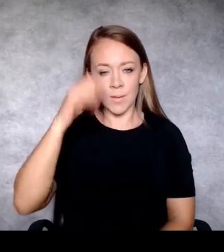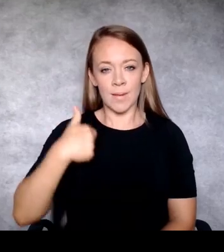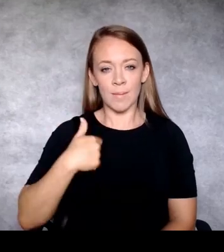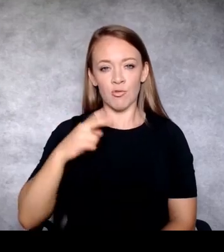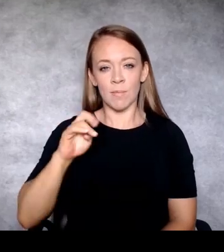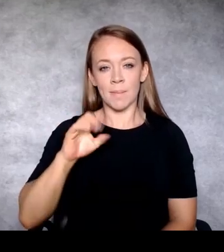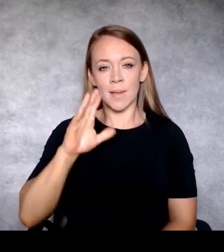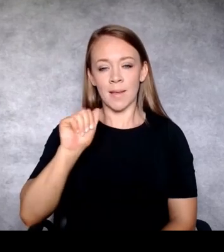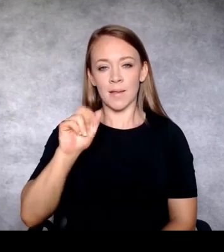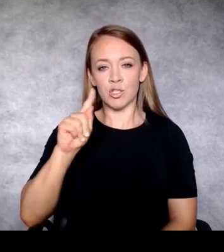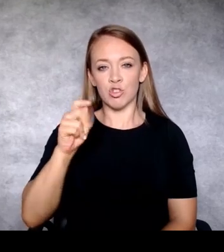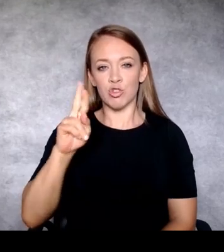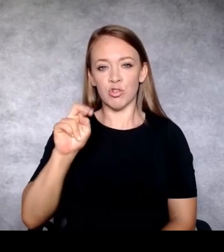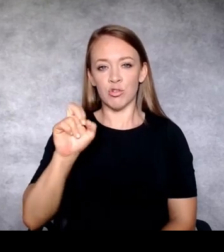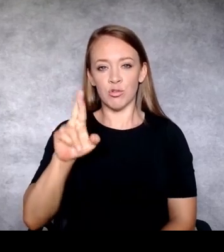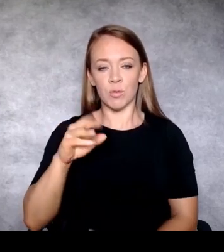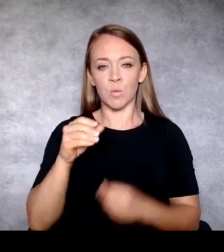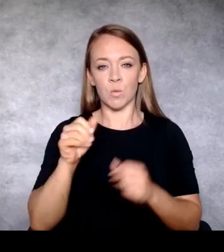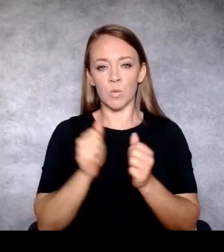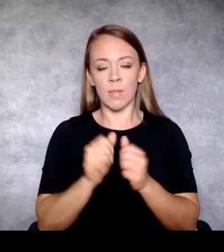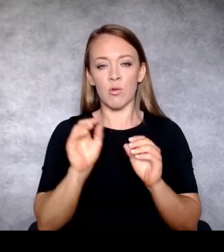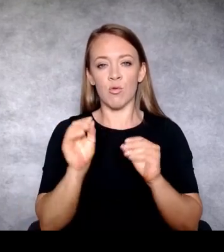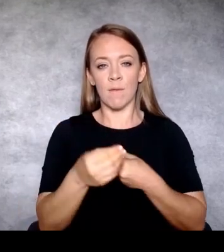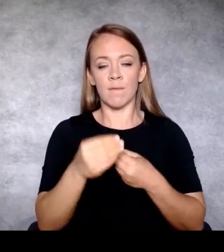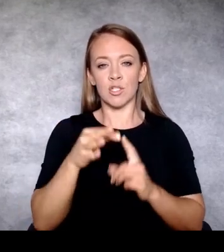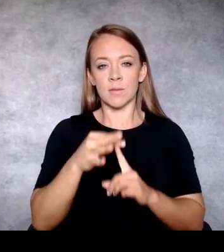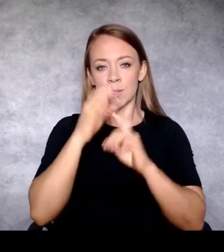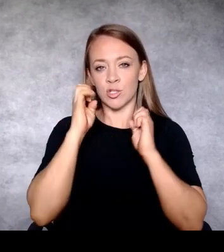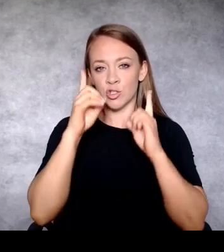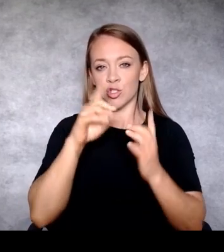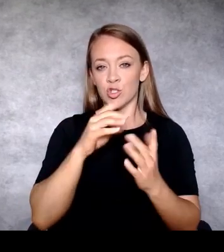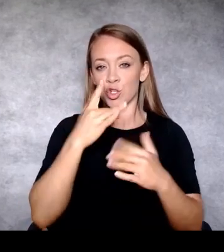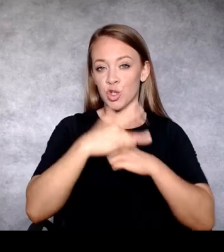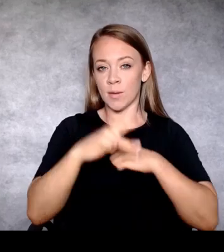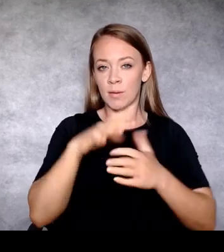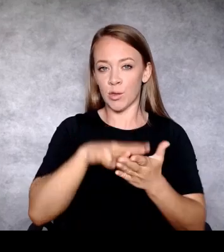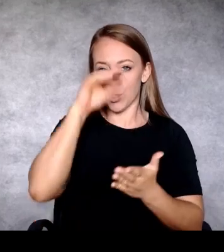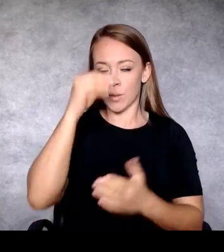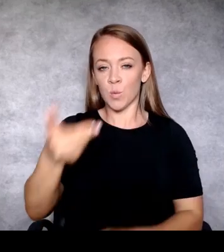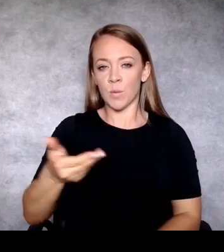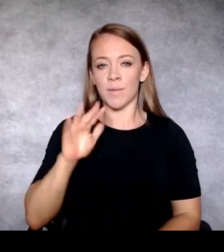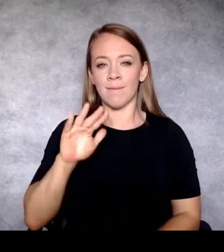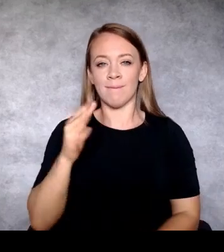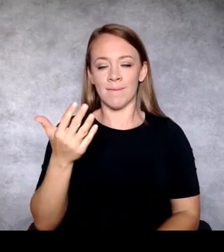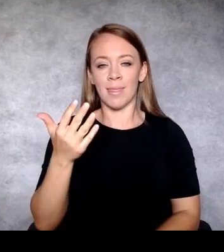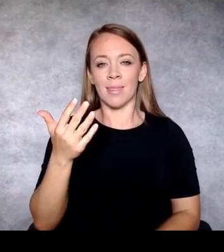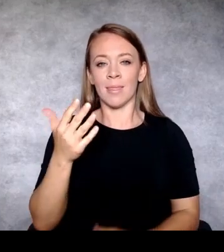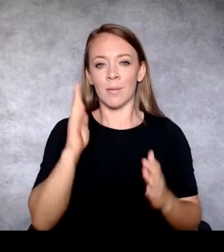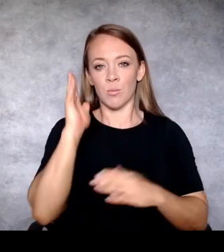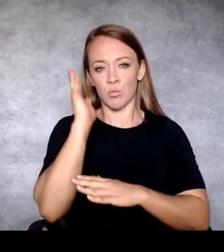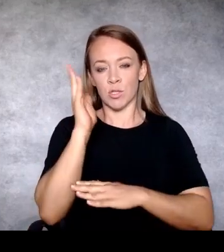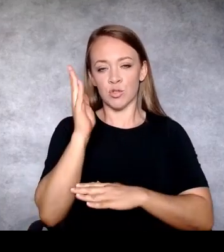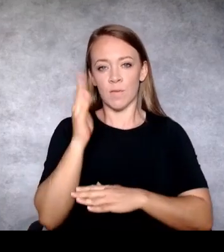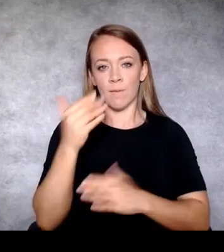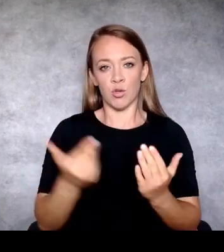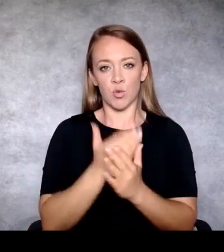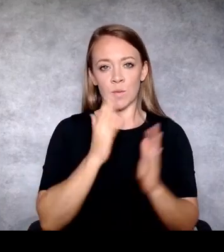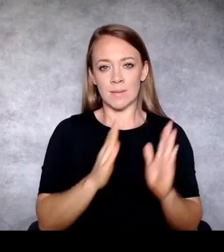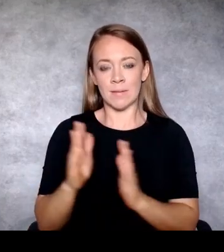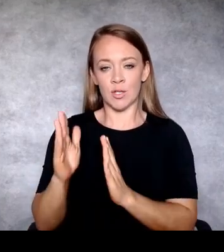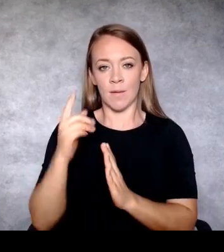I'm Rebecca Turner with the Office of Special Education and Early Learning. Welcome to the fifth presentation of our new series